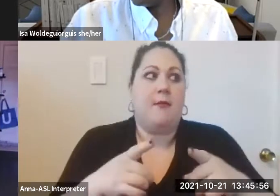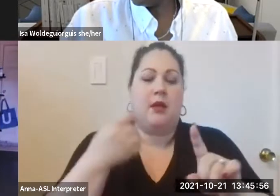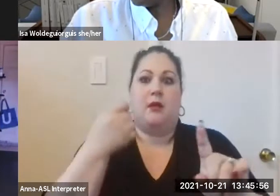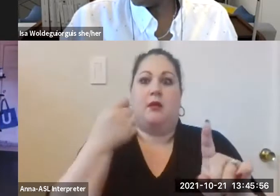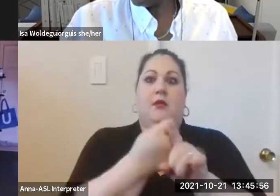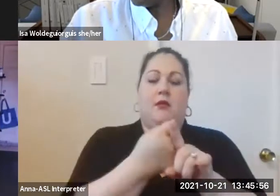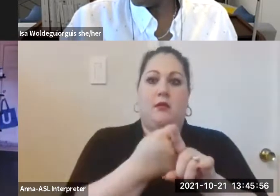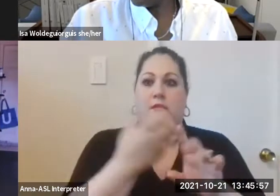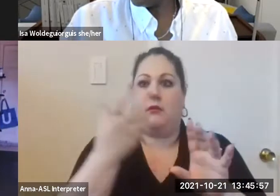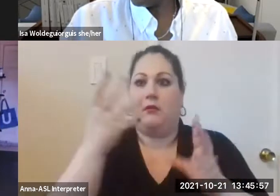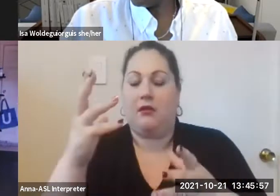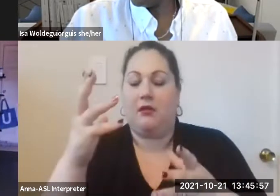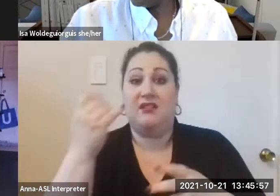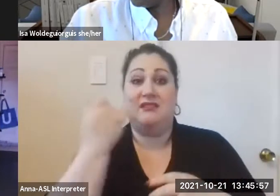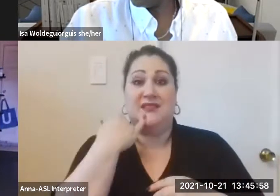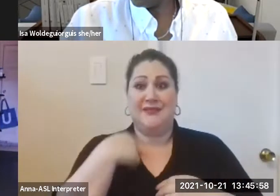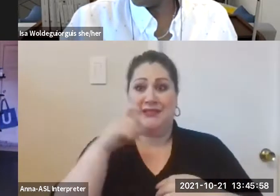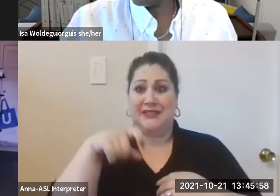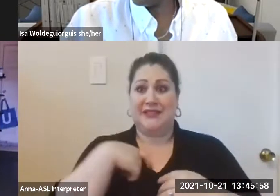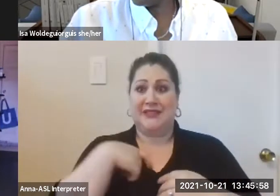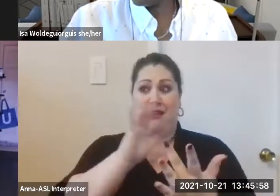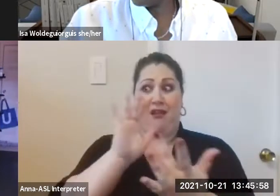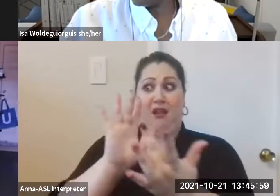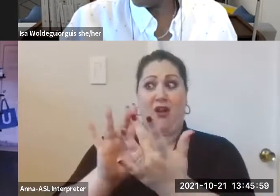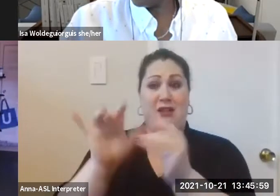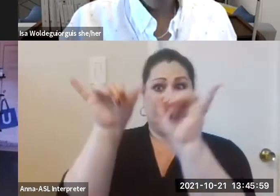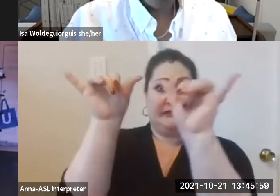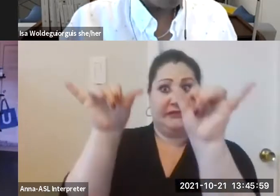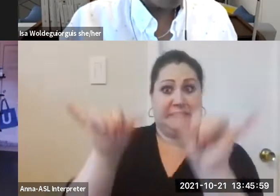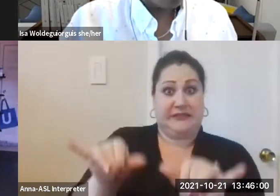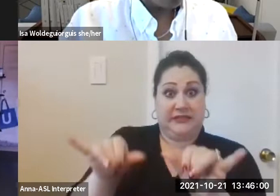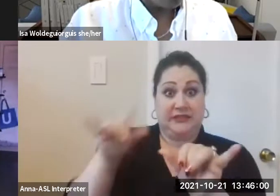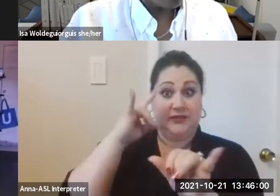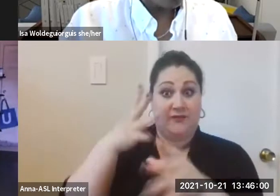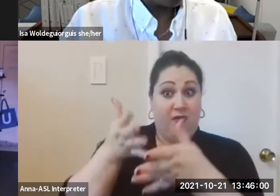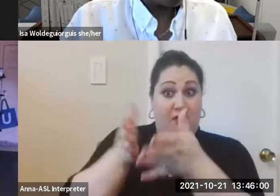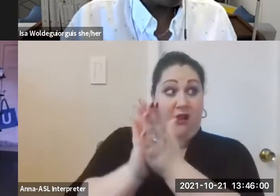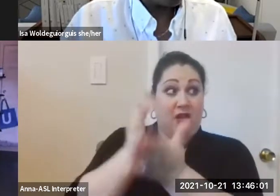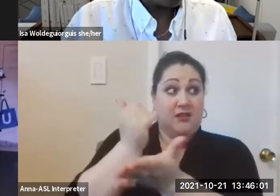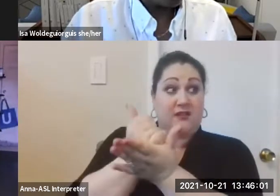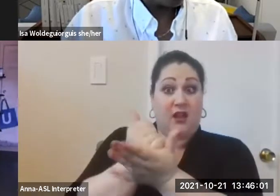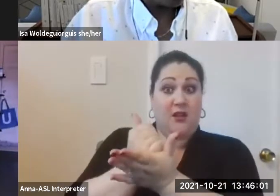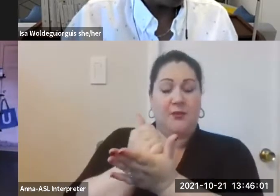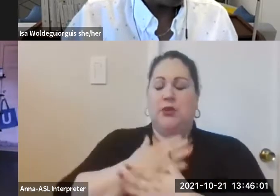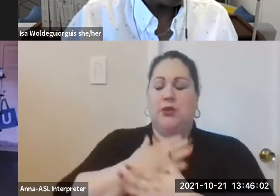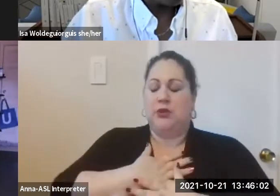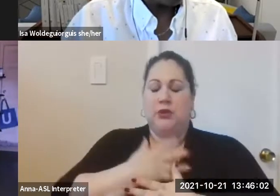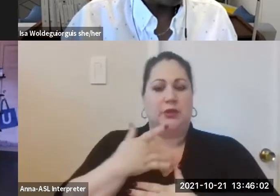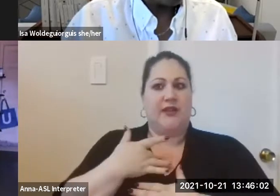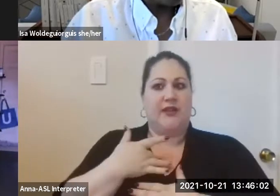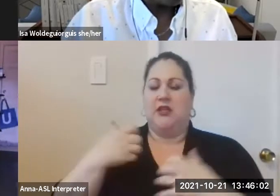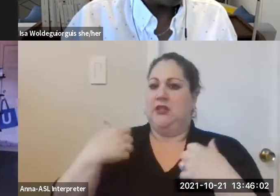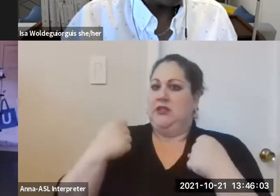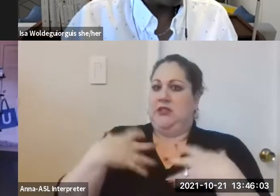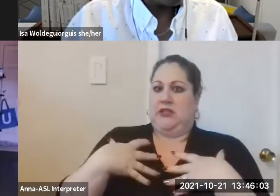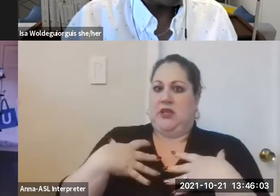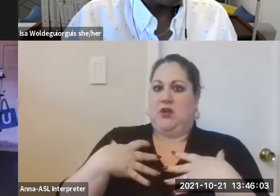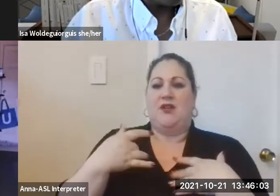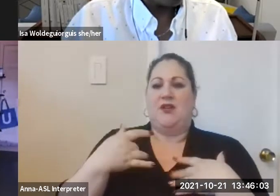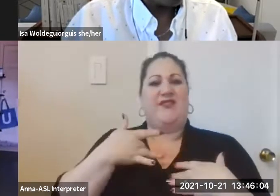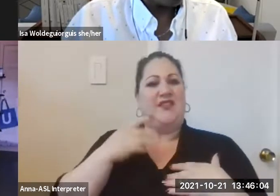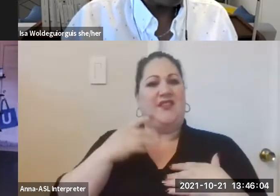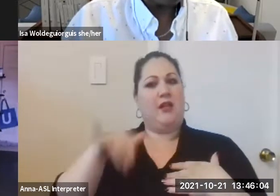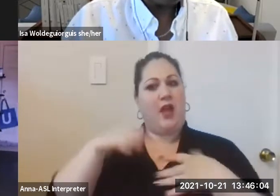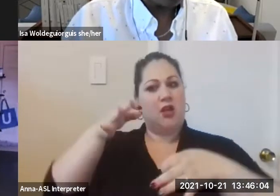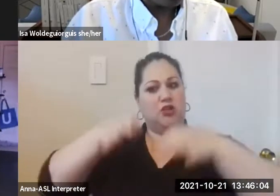reach out to the system to ask for help, because I always feel like that judgment is still there and